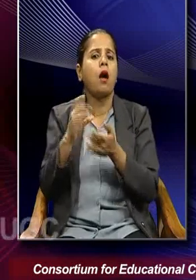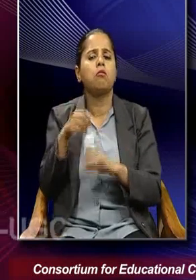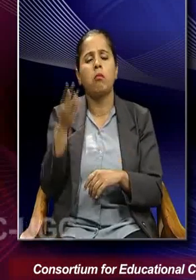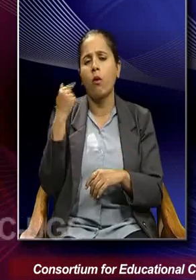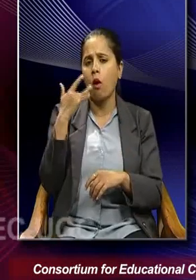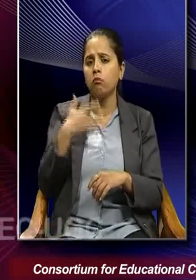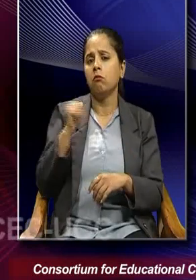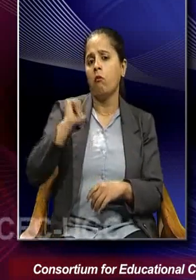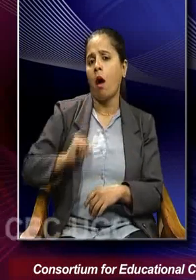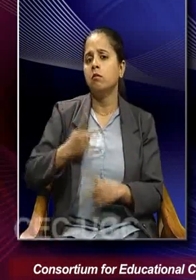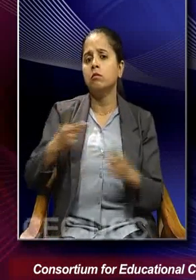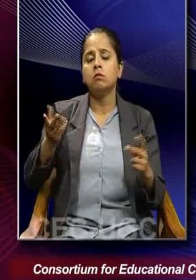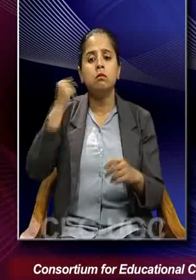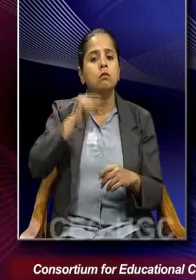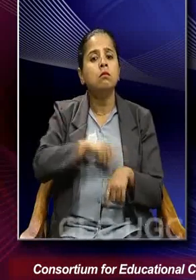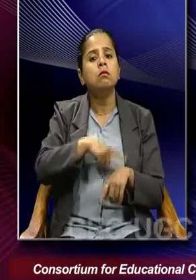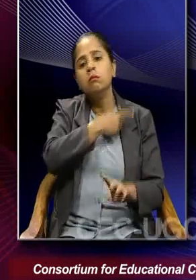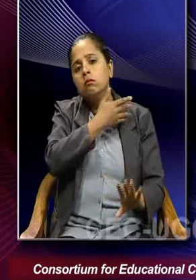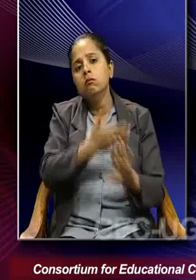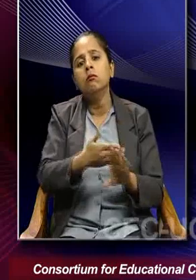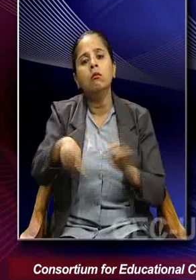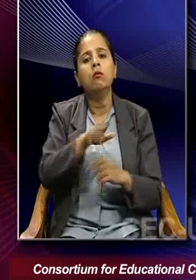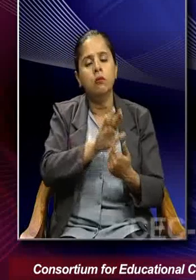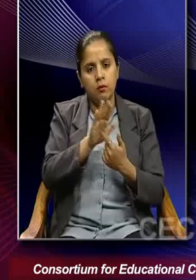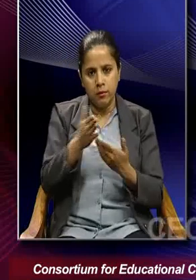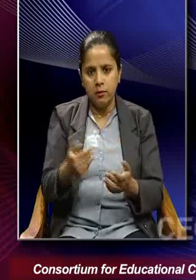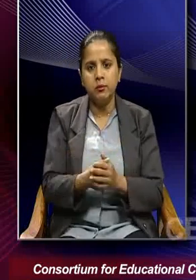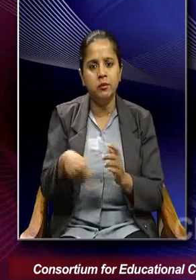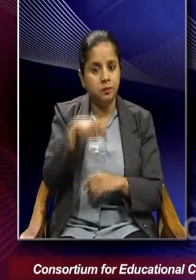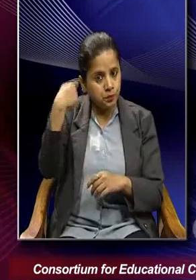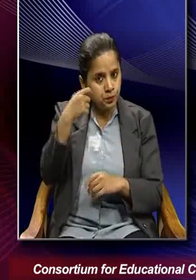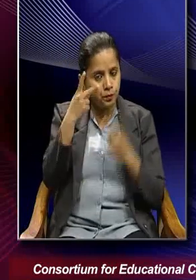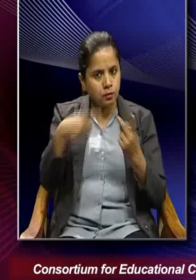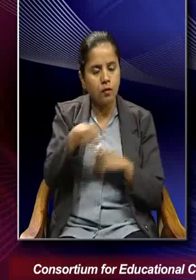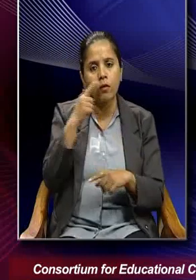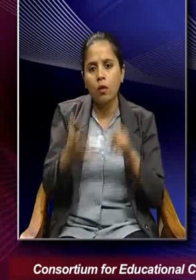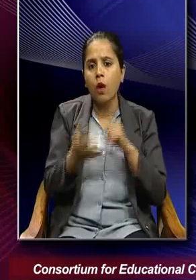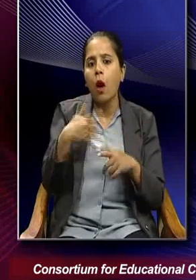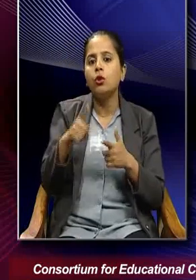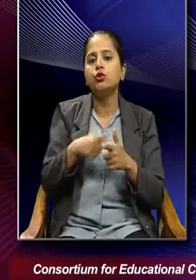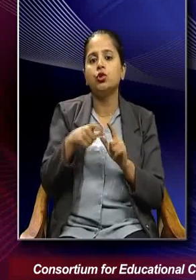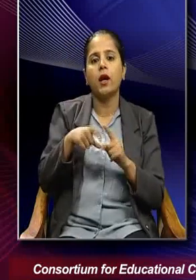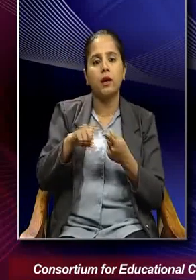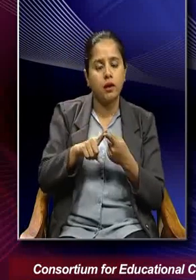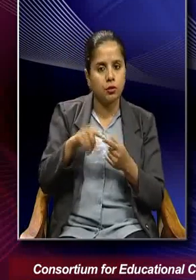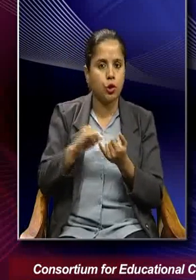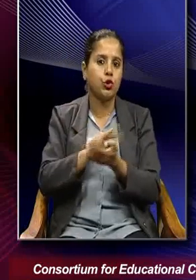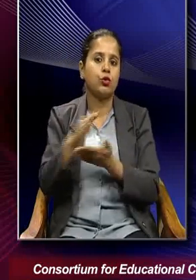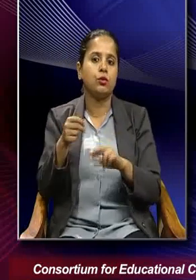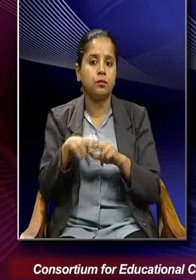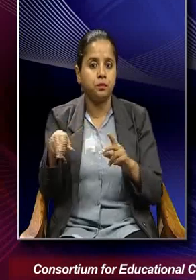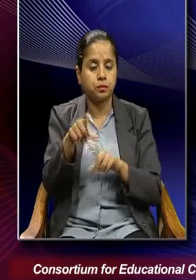long run because of such kind of portrayals. And in this particular film we find that how Jackie Shroff and Dimple Kapadia, both of